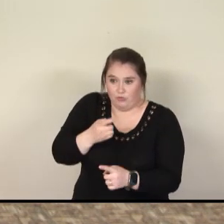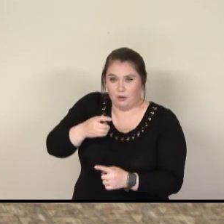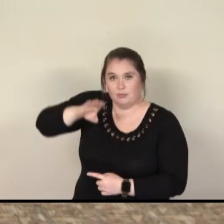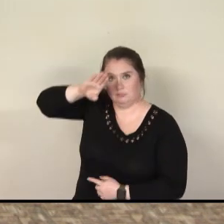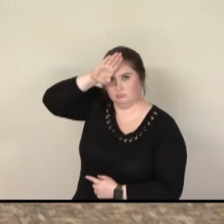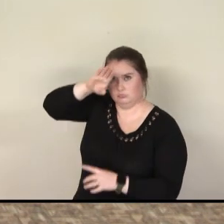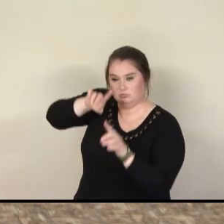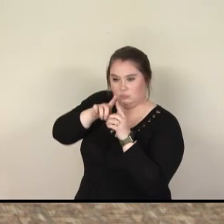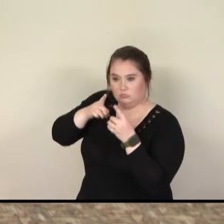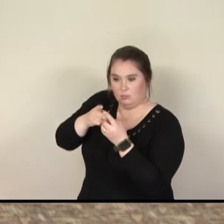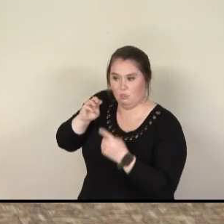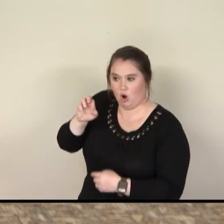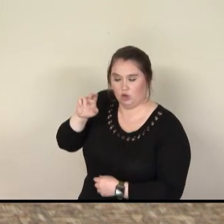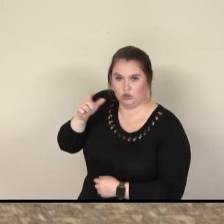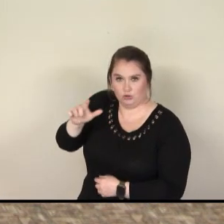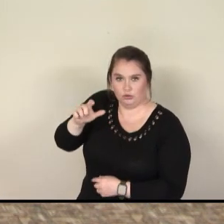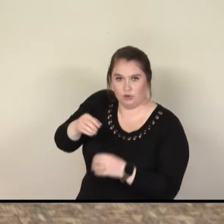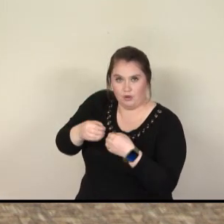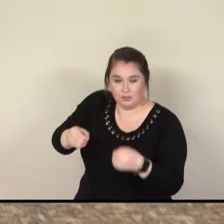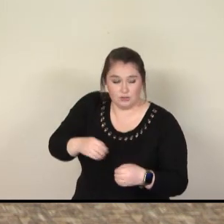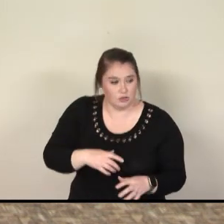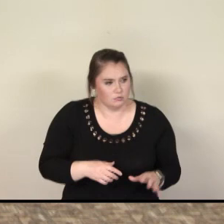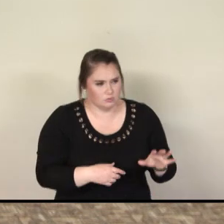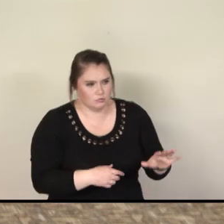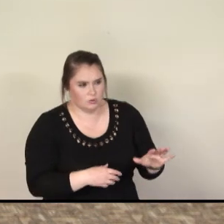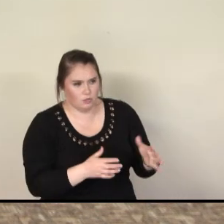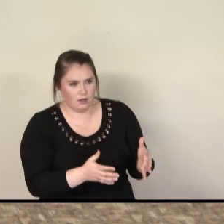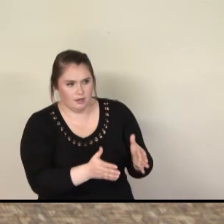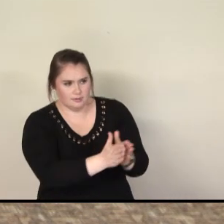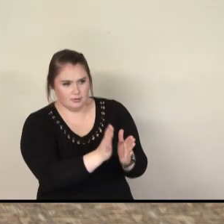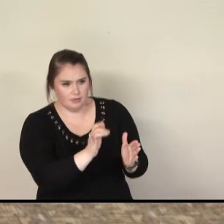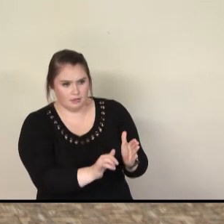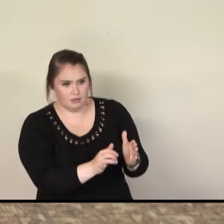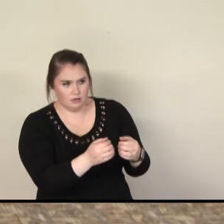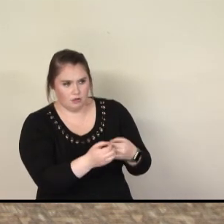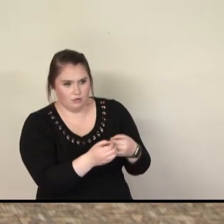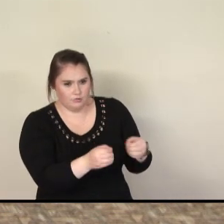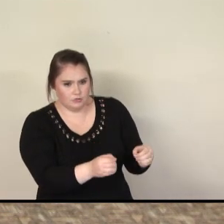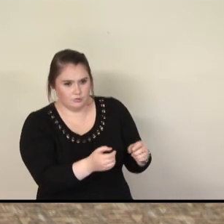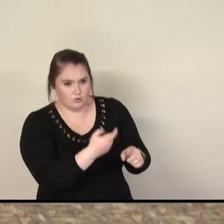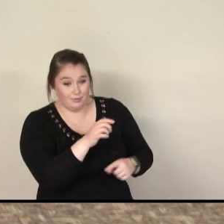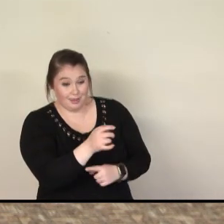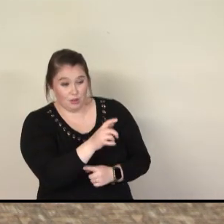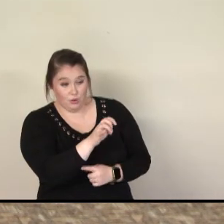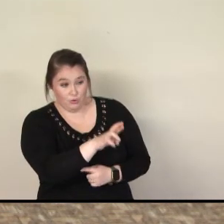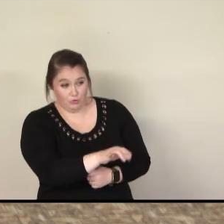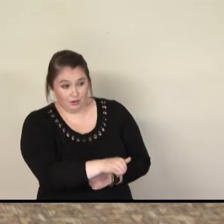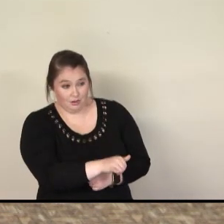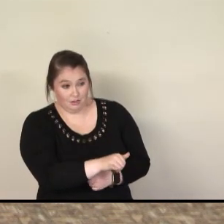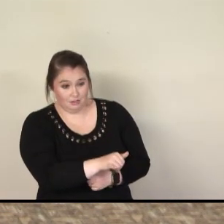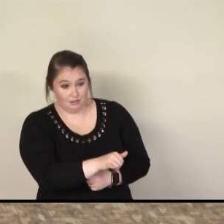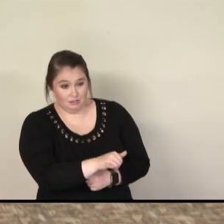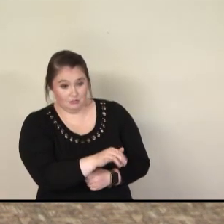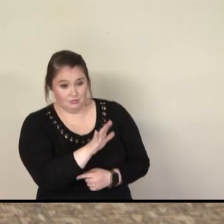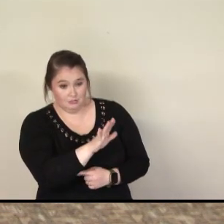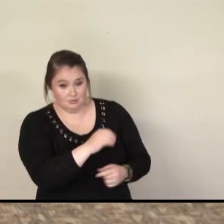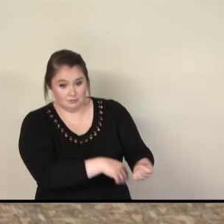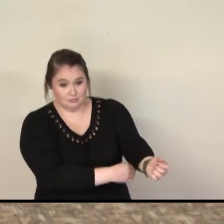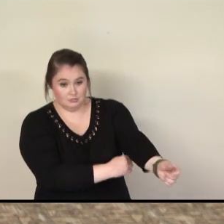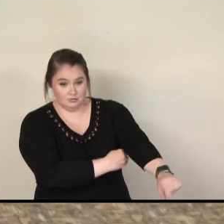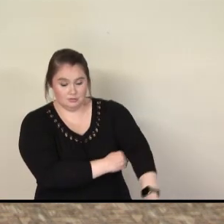marshal's office. Are you asking that in the context of Trustee Guillory? Yes.